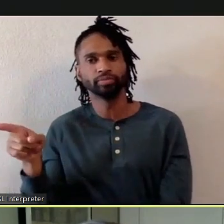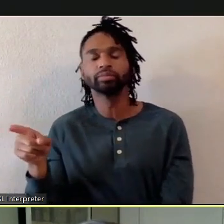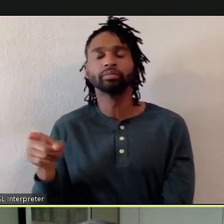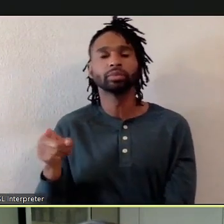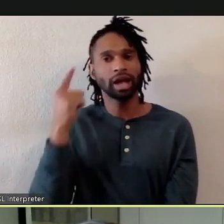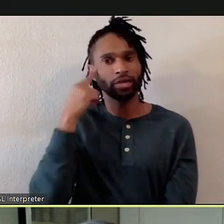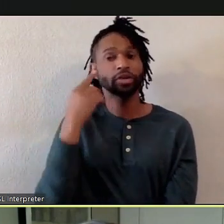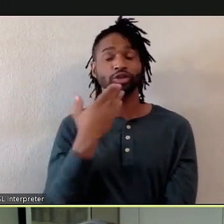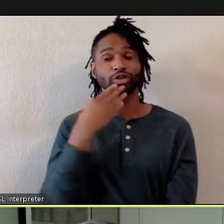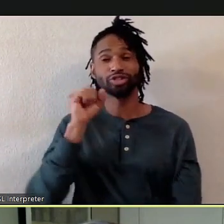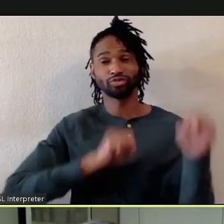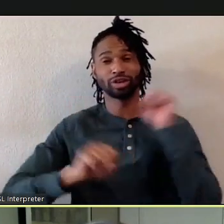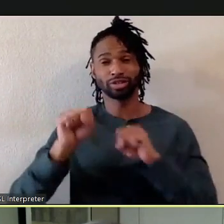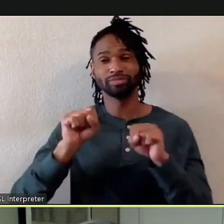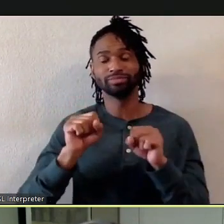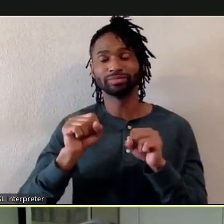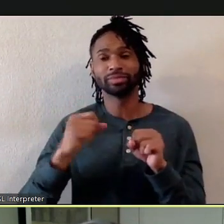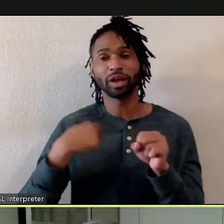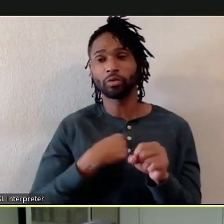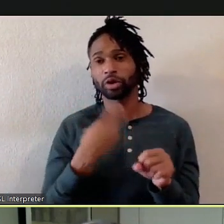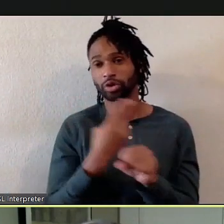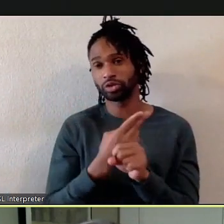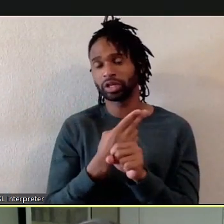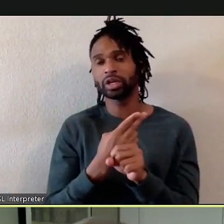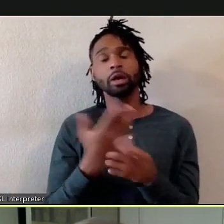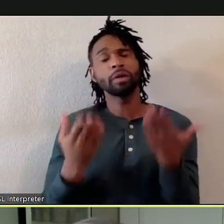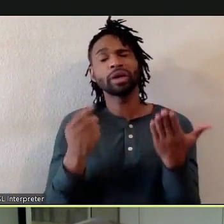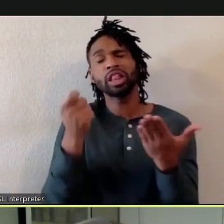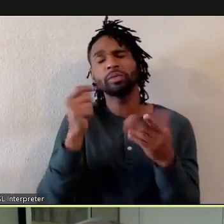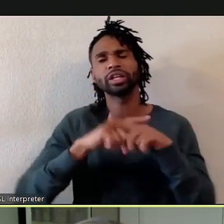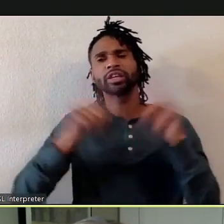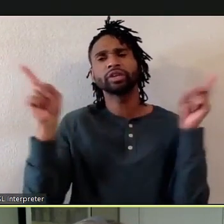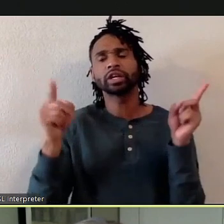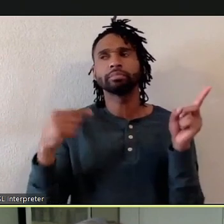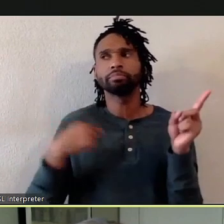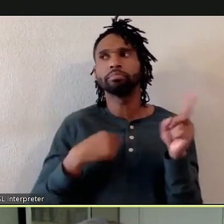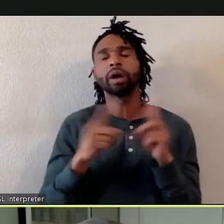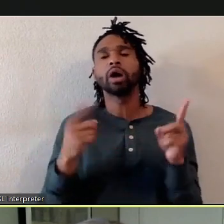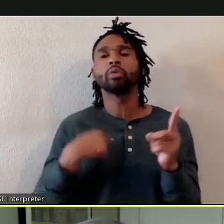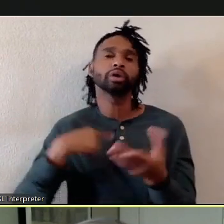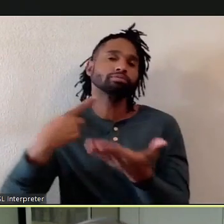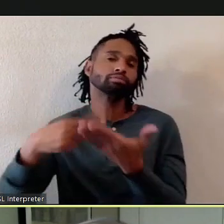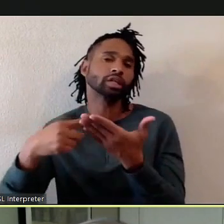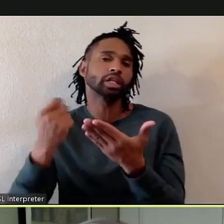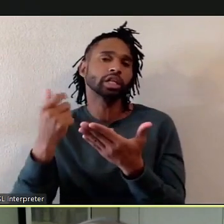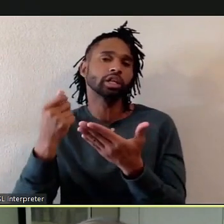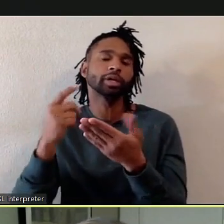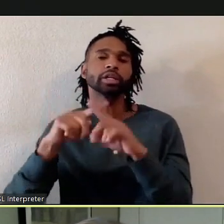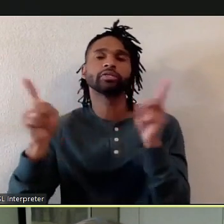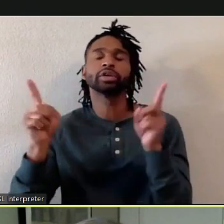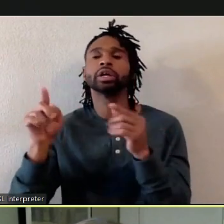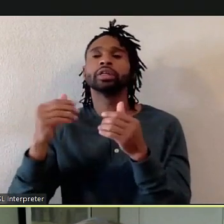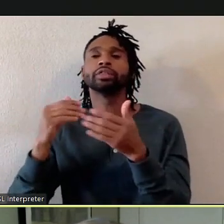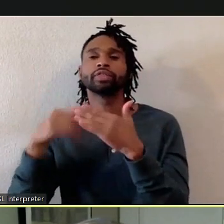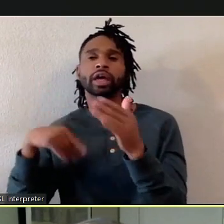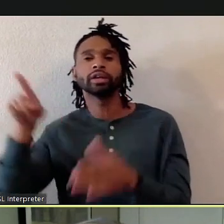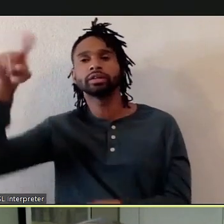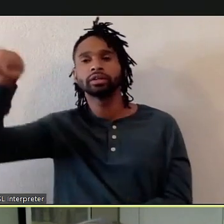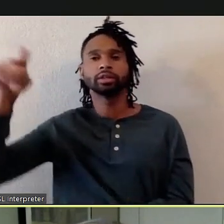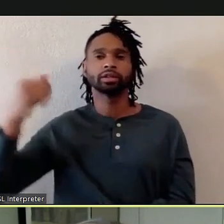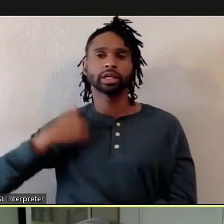is a strategy that we're using perhaps a little bit differently, or we're talking about it a little bit differently than some of those Canadian provinces you mentioned.